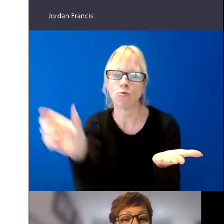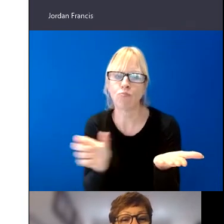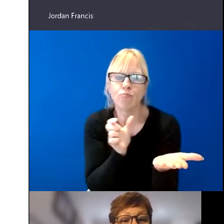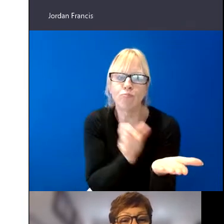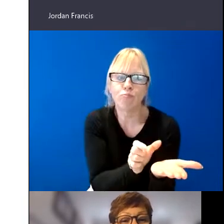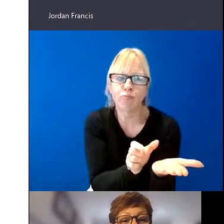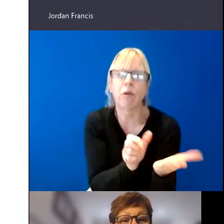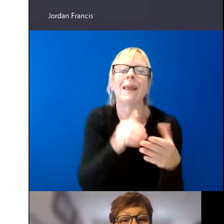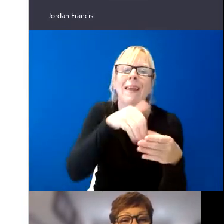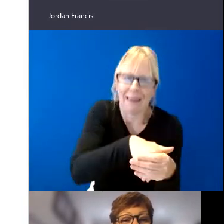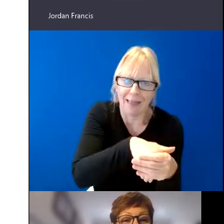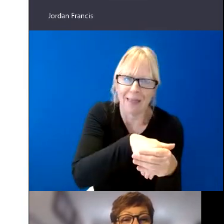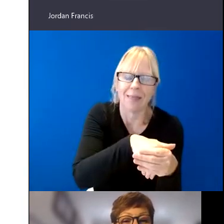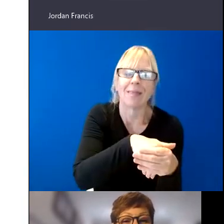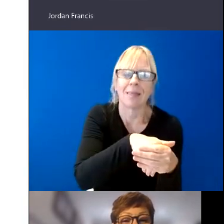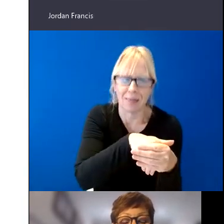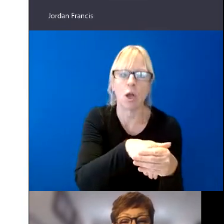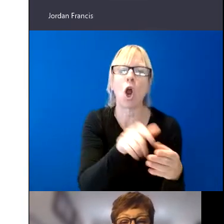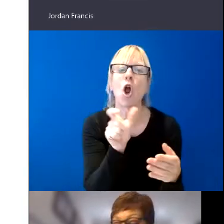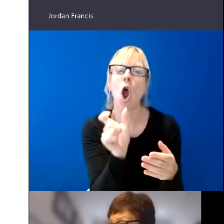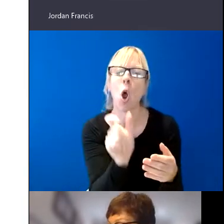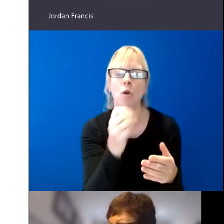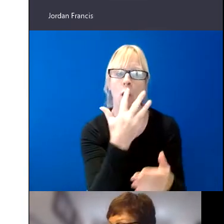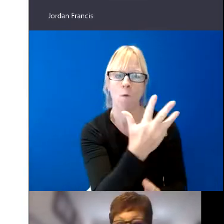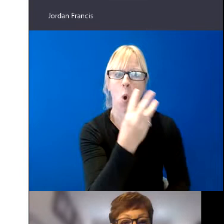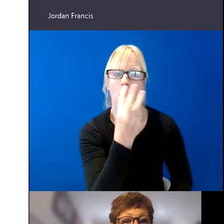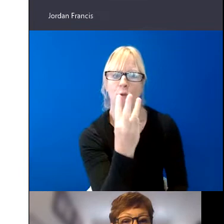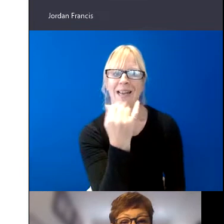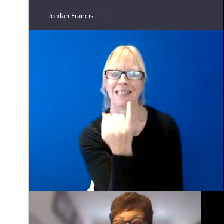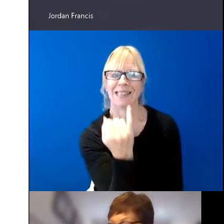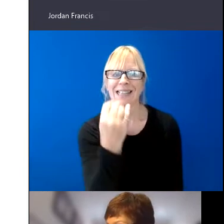webinar. And the code today is